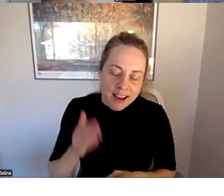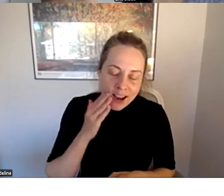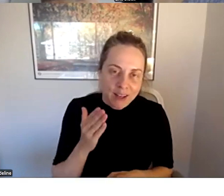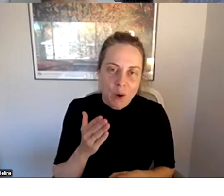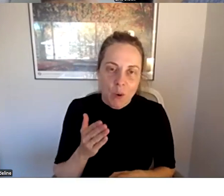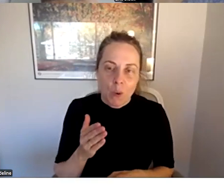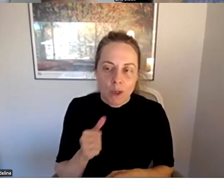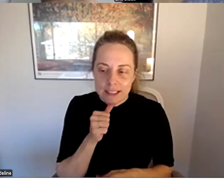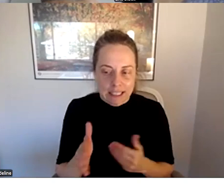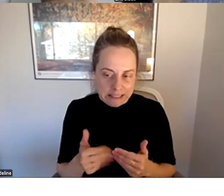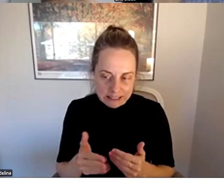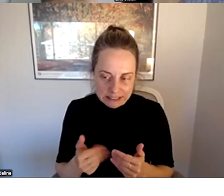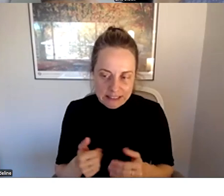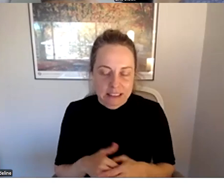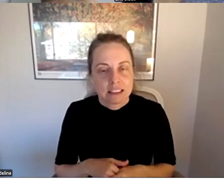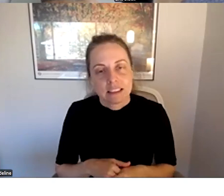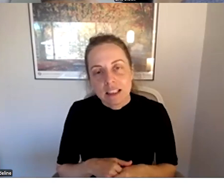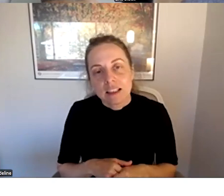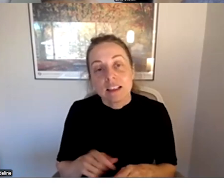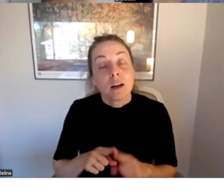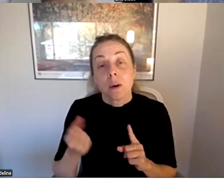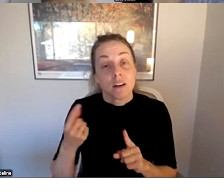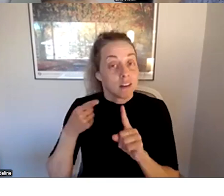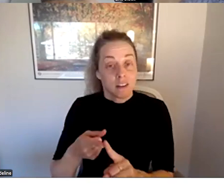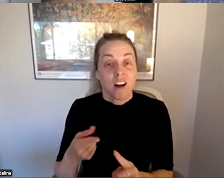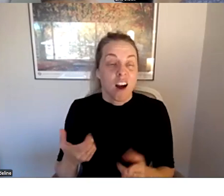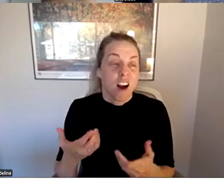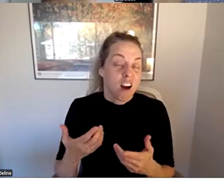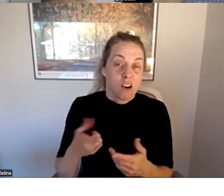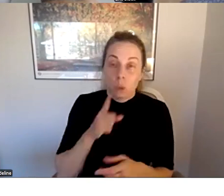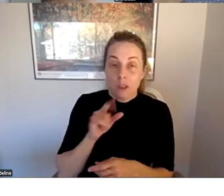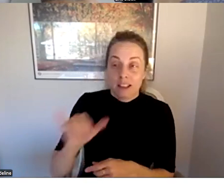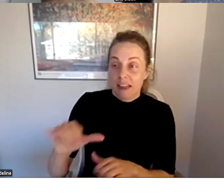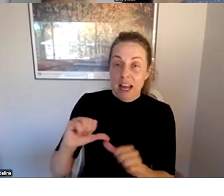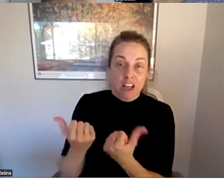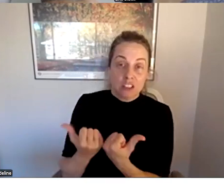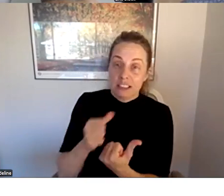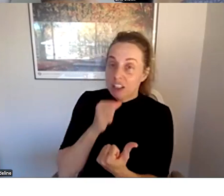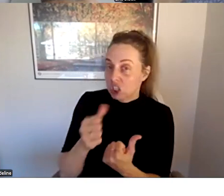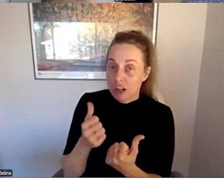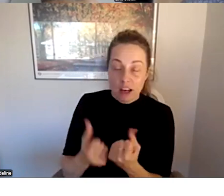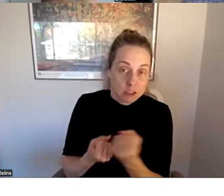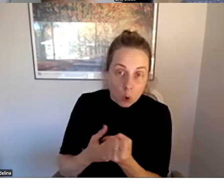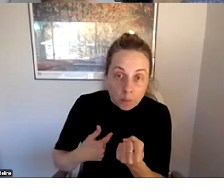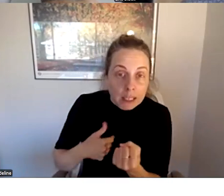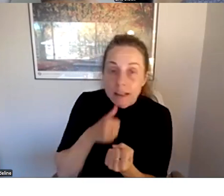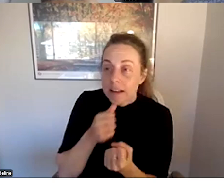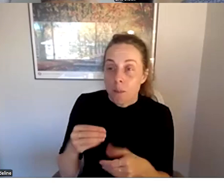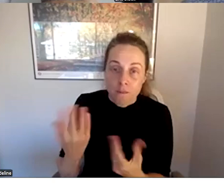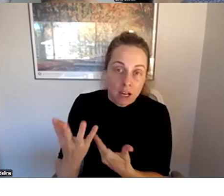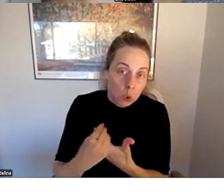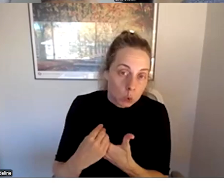done. But, you know, at the end of the day, I don't want to work for an agency that's not going to support me or that's not going to provide an inclusive environment for